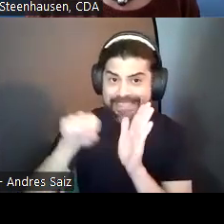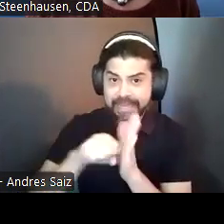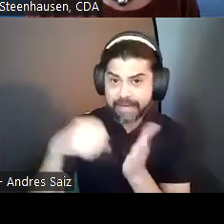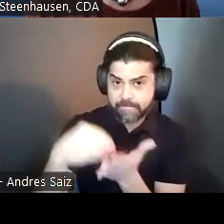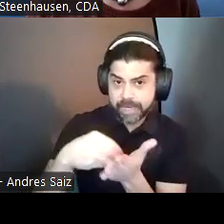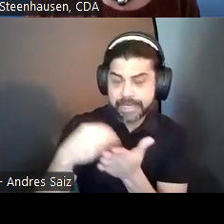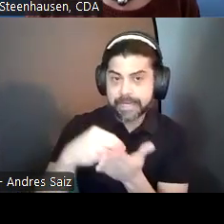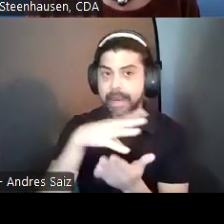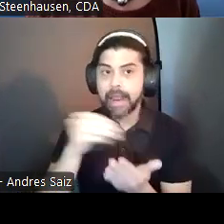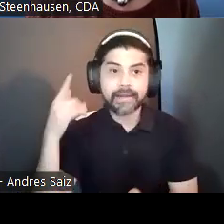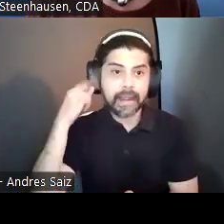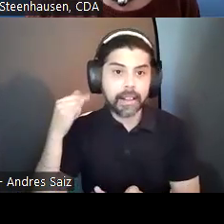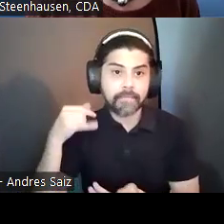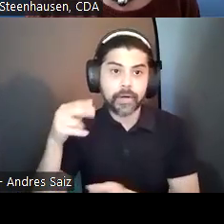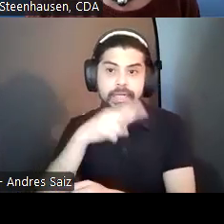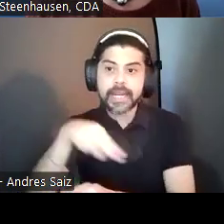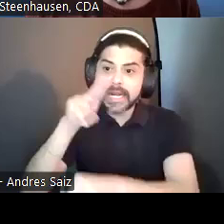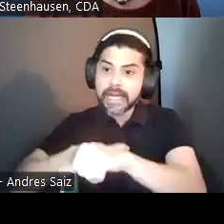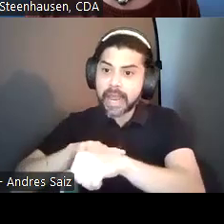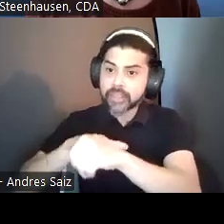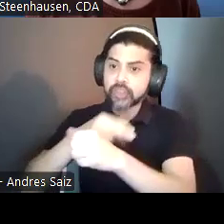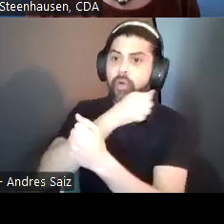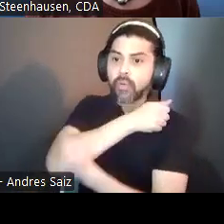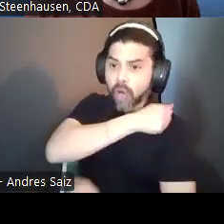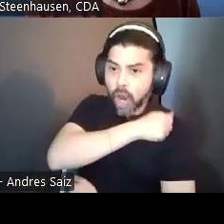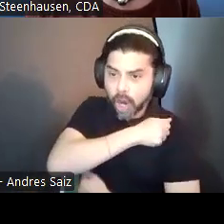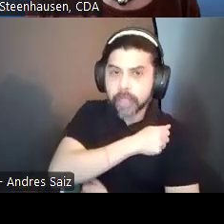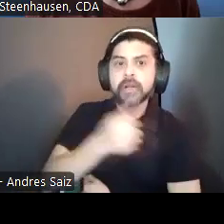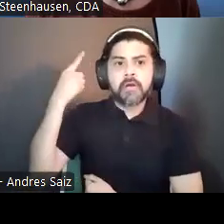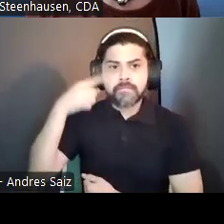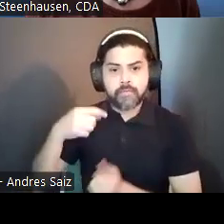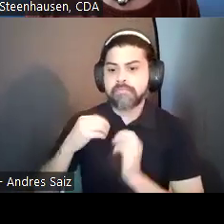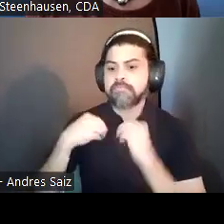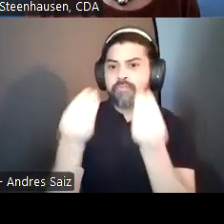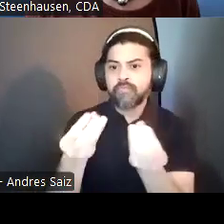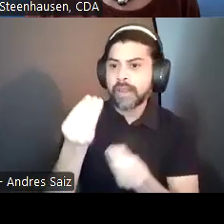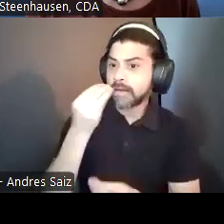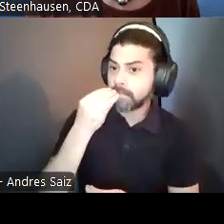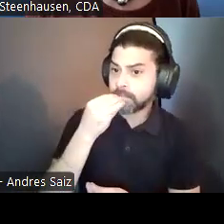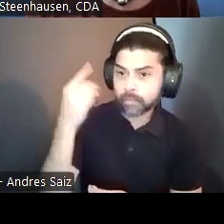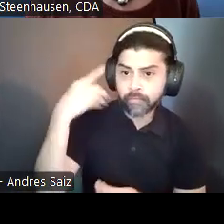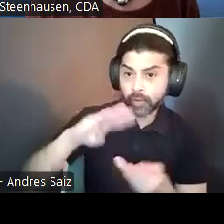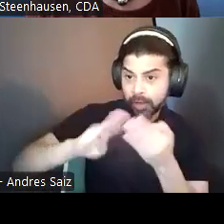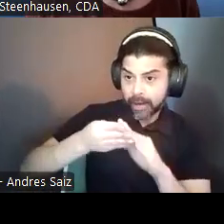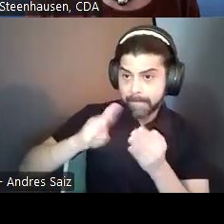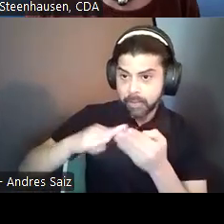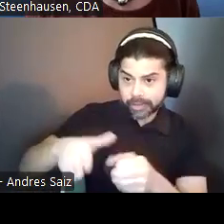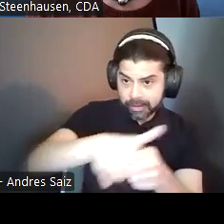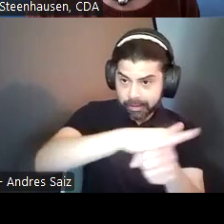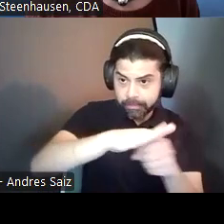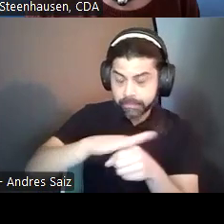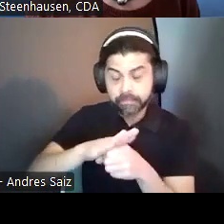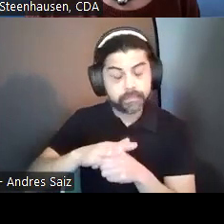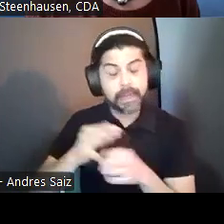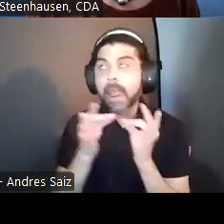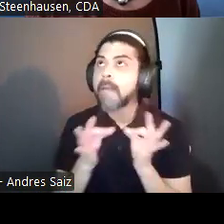to support food banks across the state. It is so critical in times like this that our state continued to be fast and